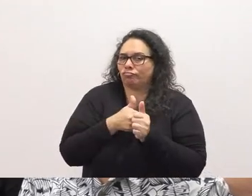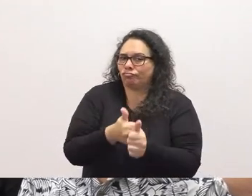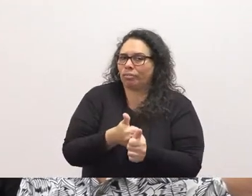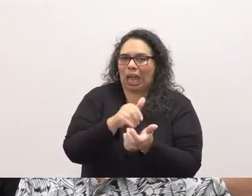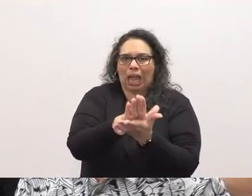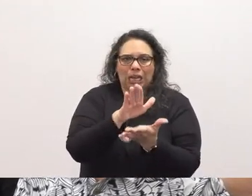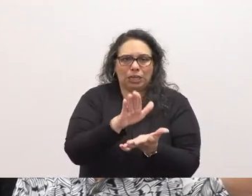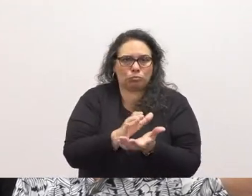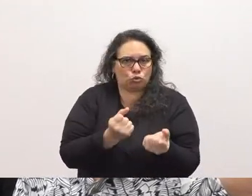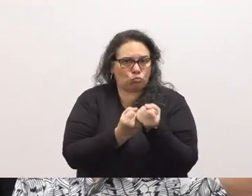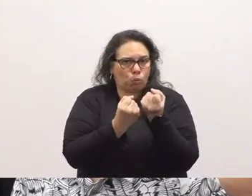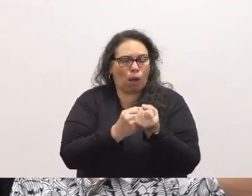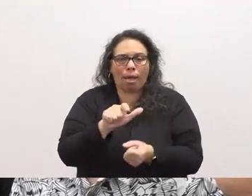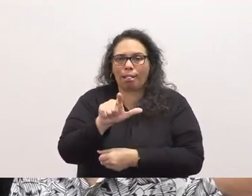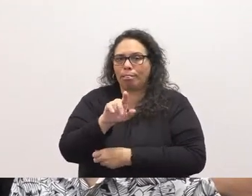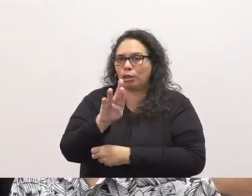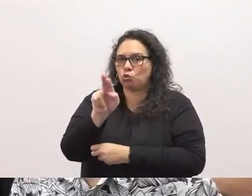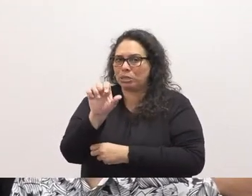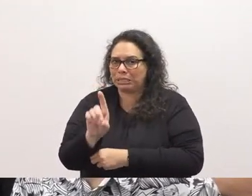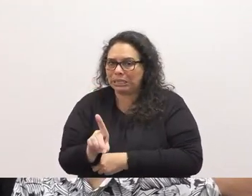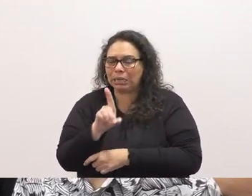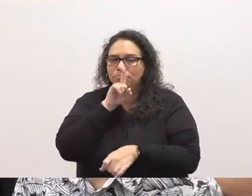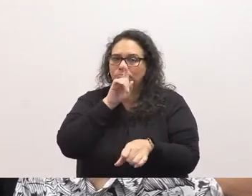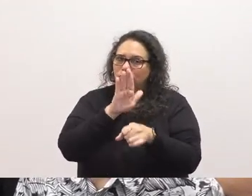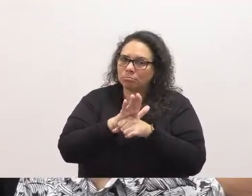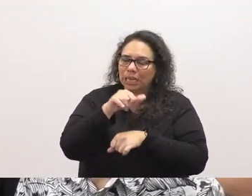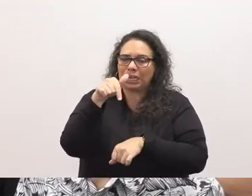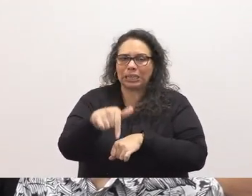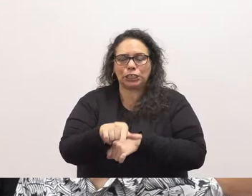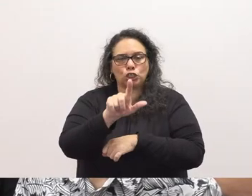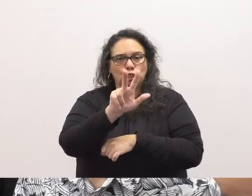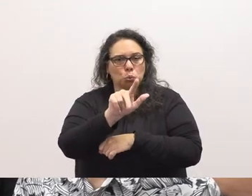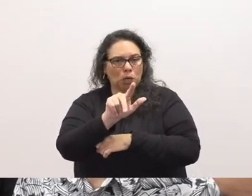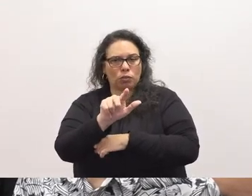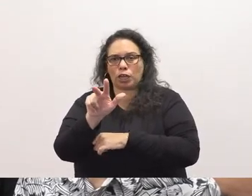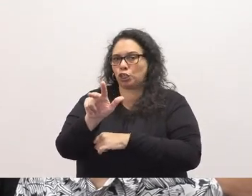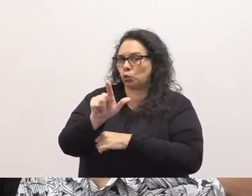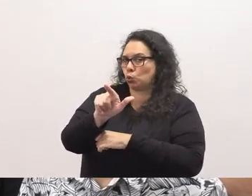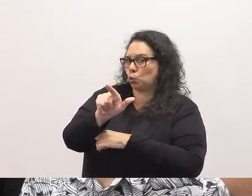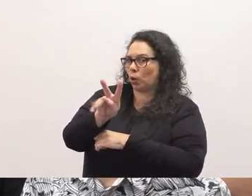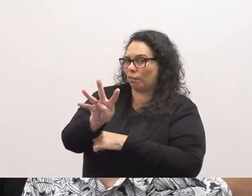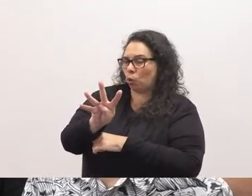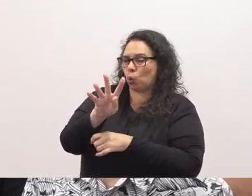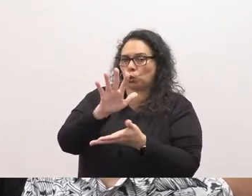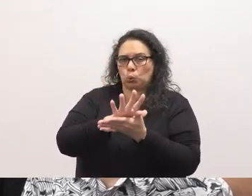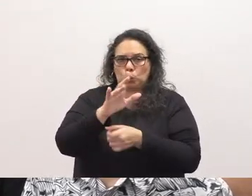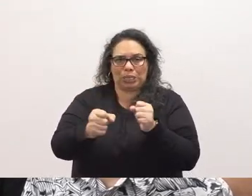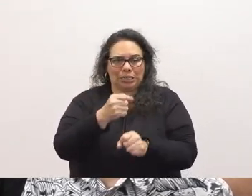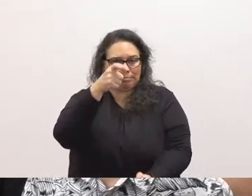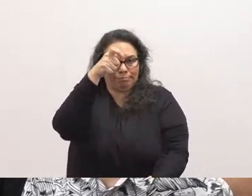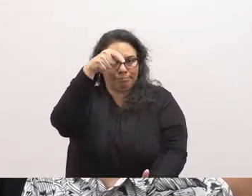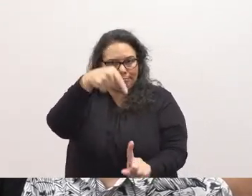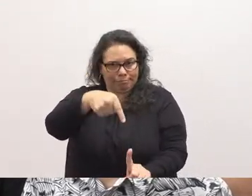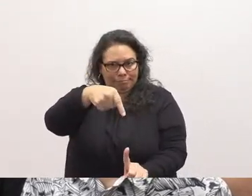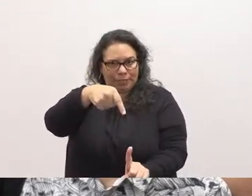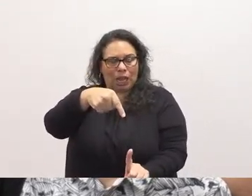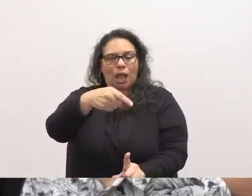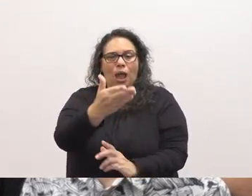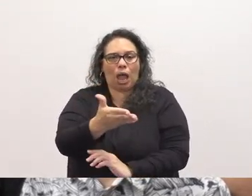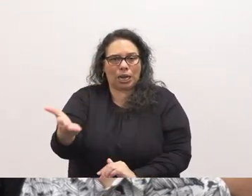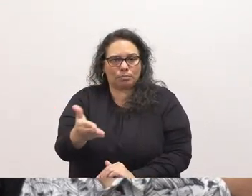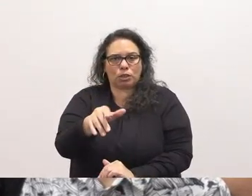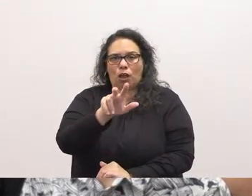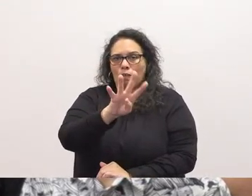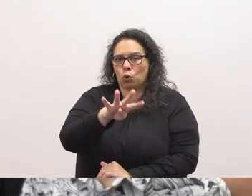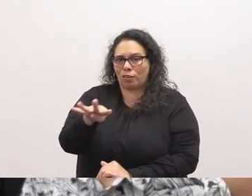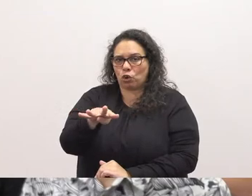support that LBUSD has committed to for this 23-24 school year, specifically items